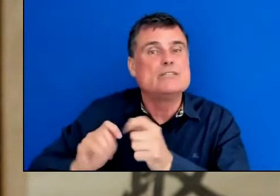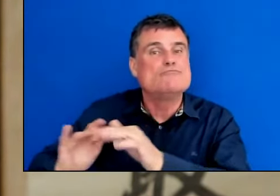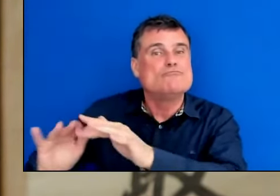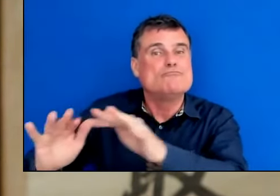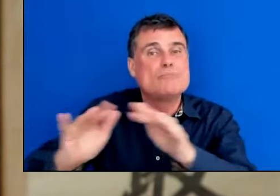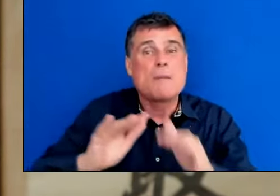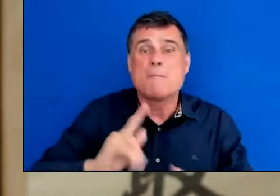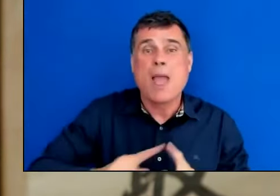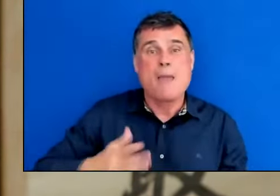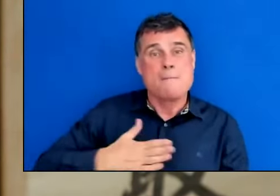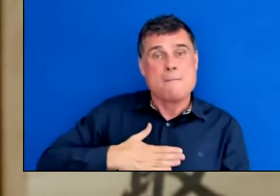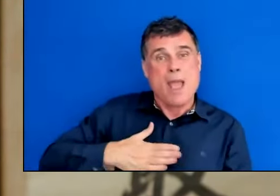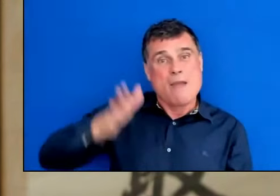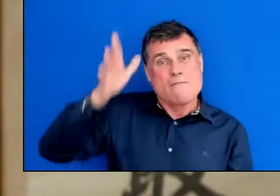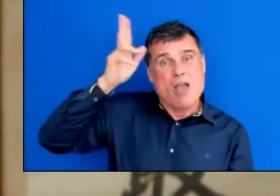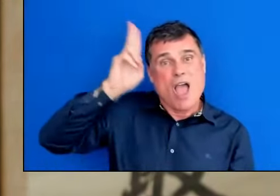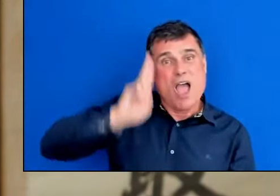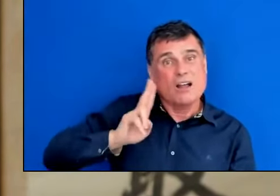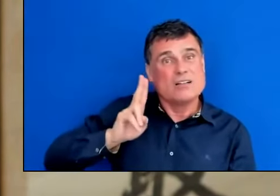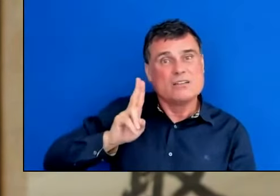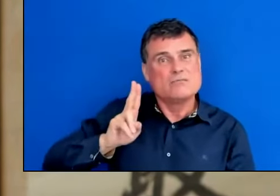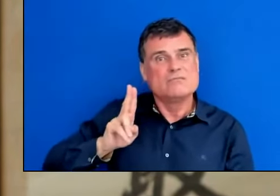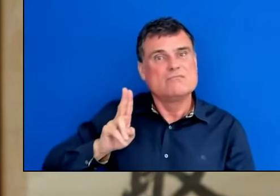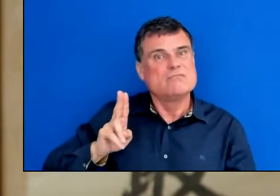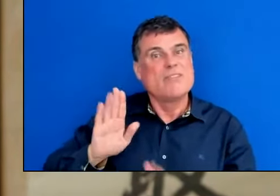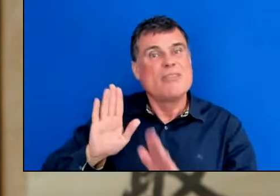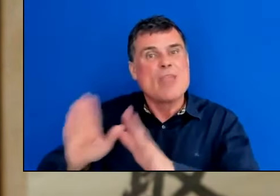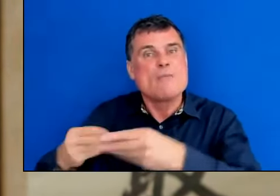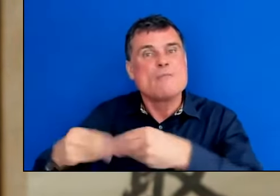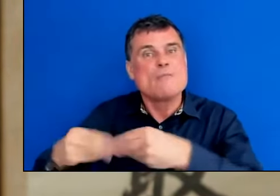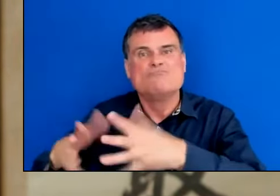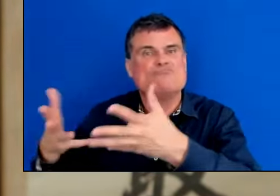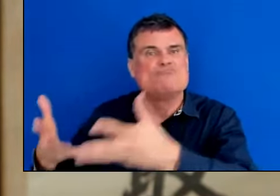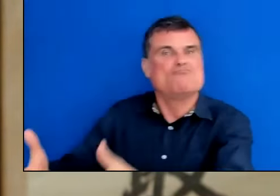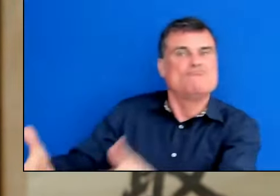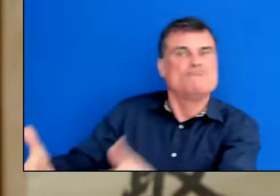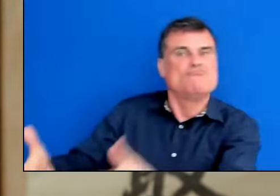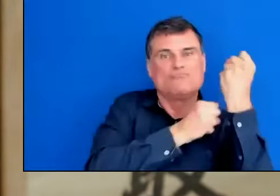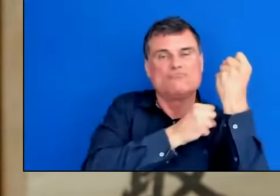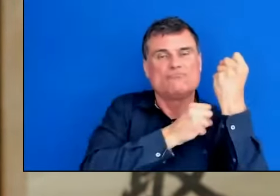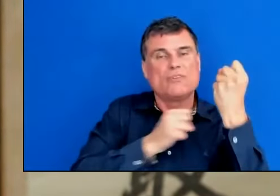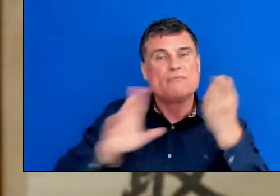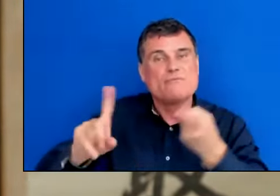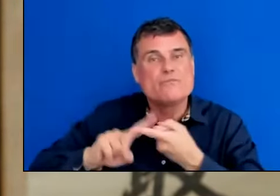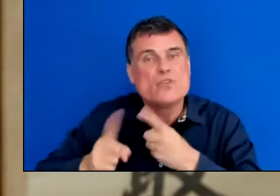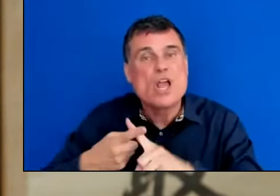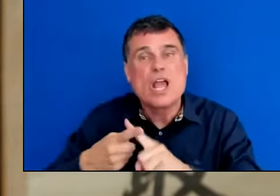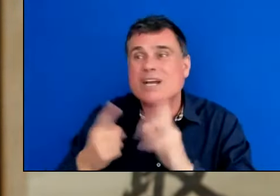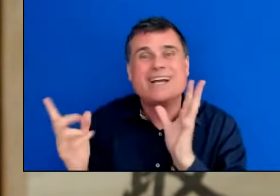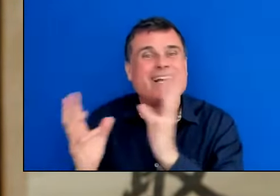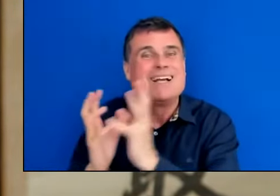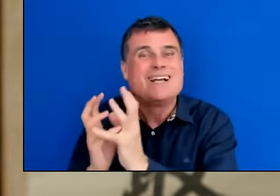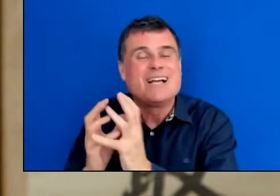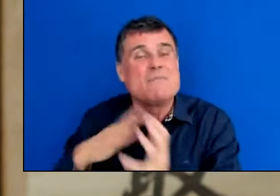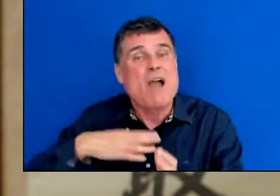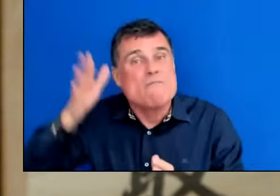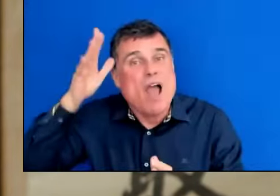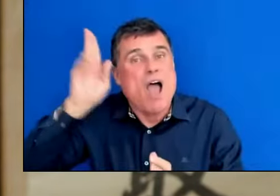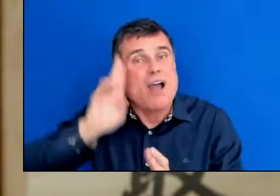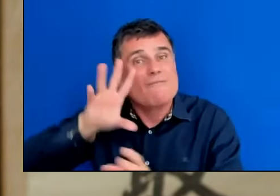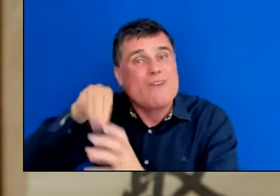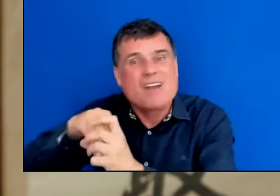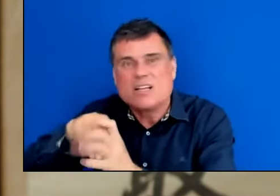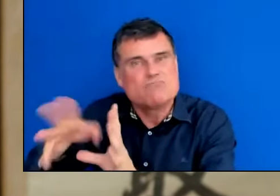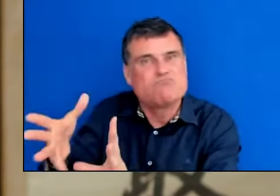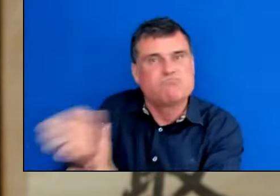He was taken from his friends, his school, and his community vanished. Today,